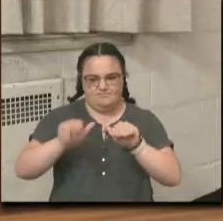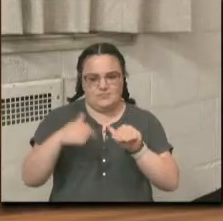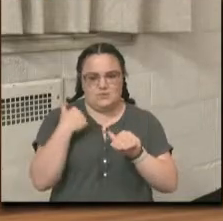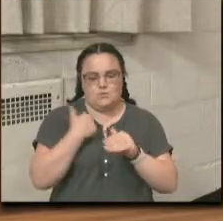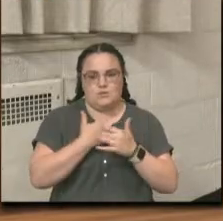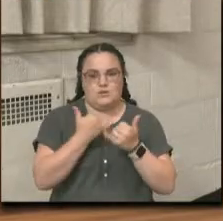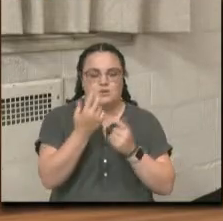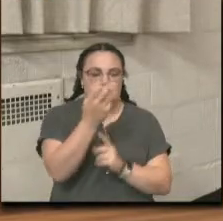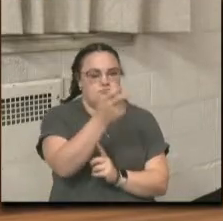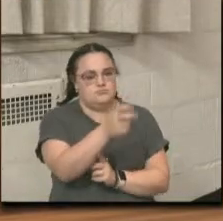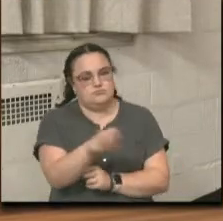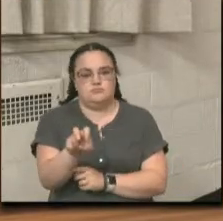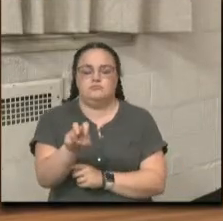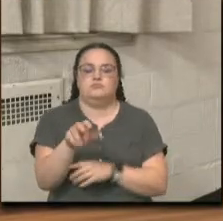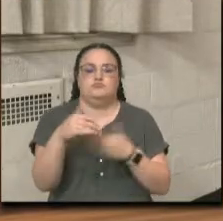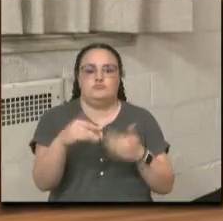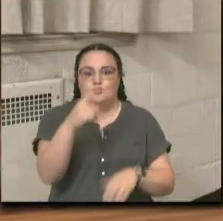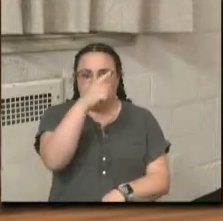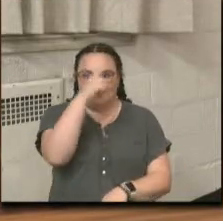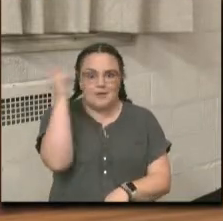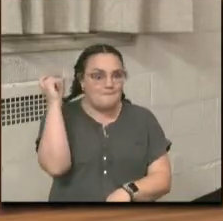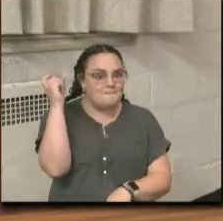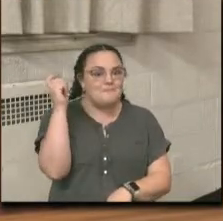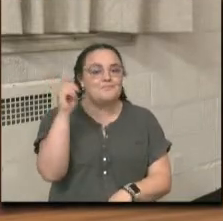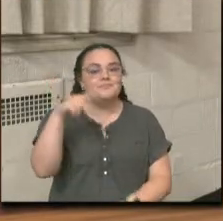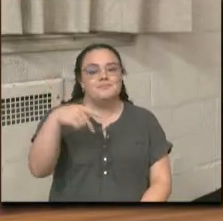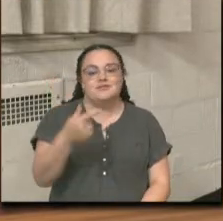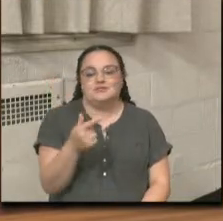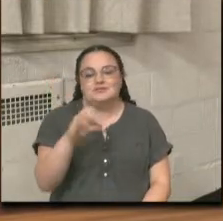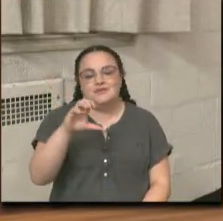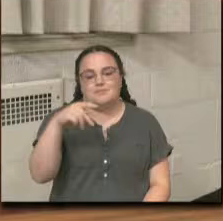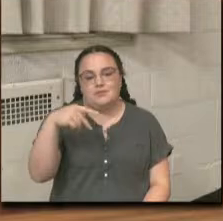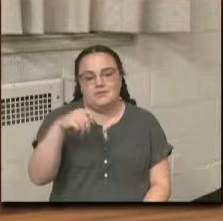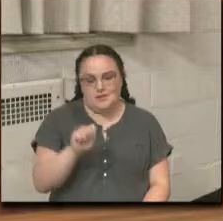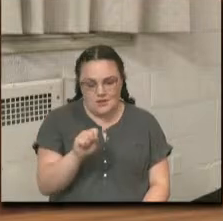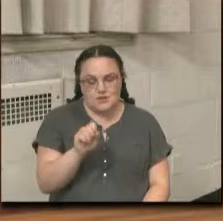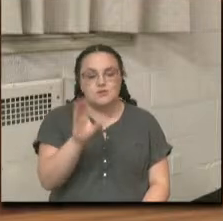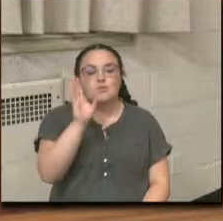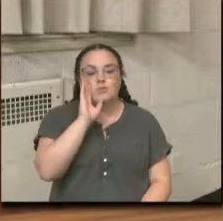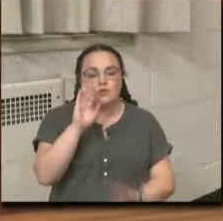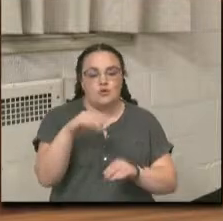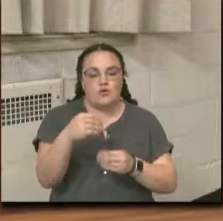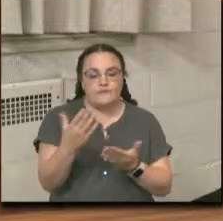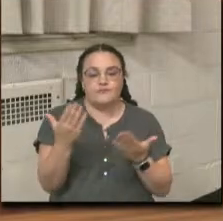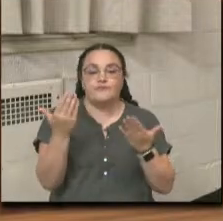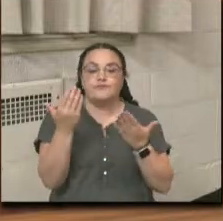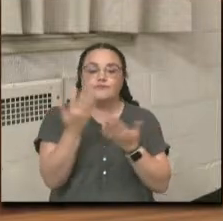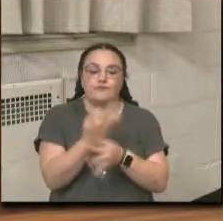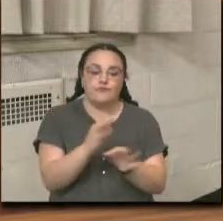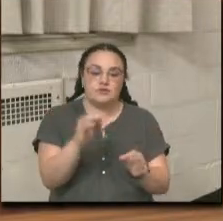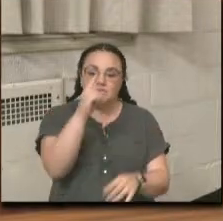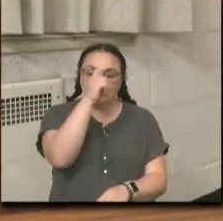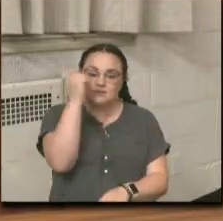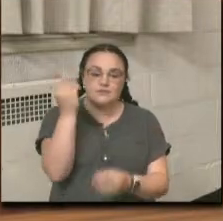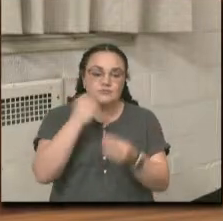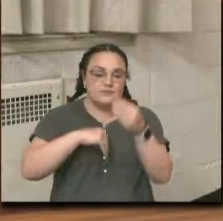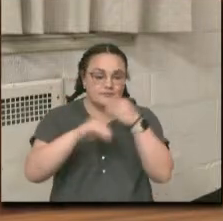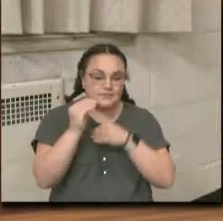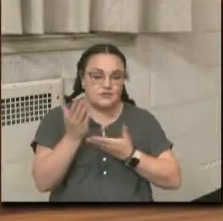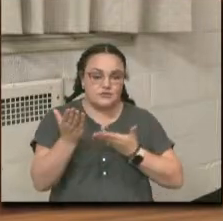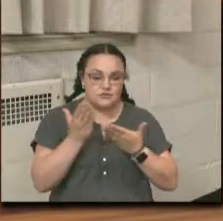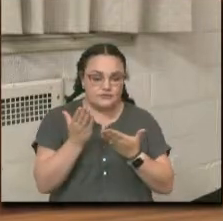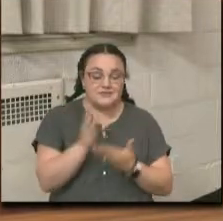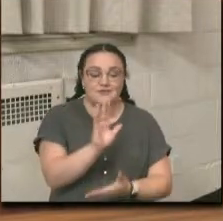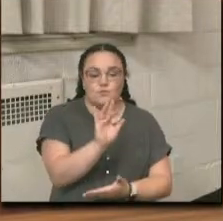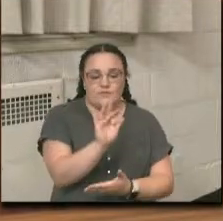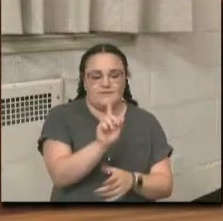transition completely into summer as we have. The Prince George's County Public Schools will offer free summer meal services at